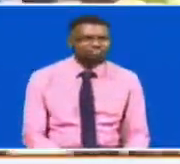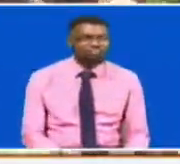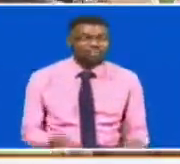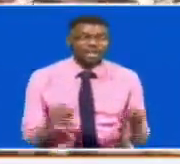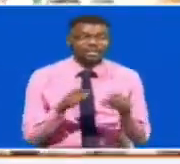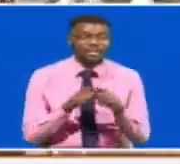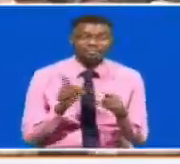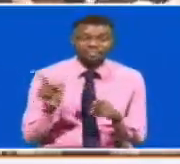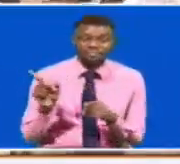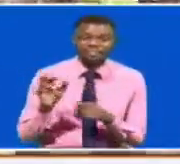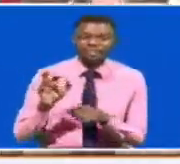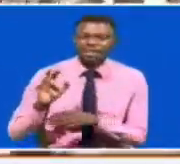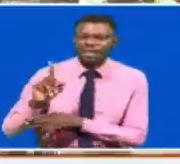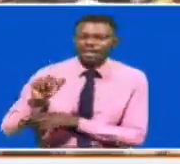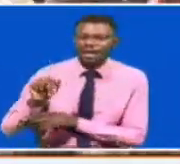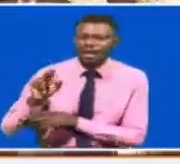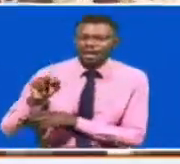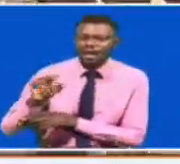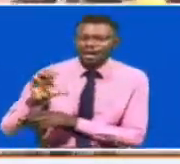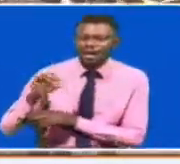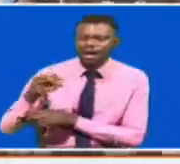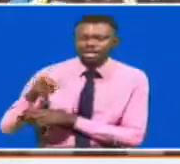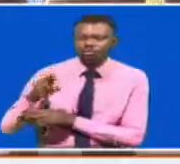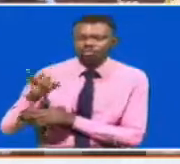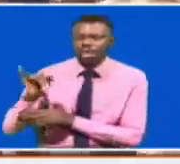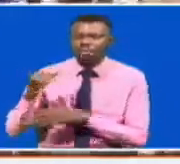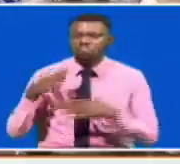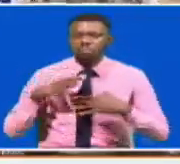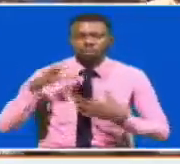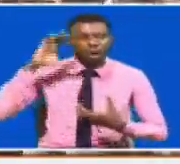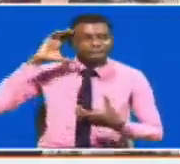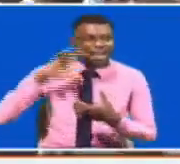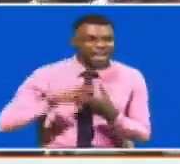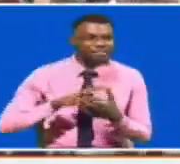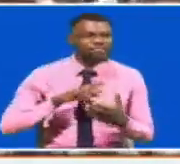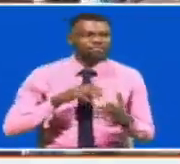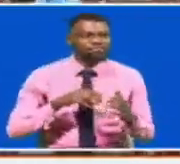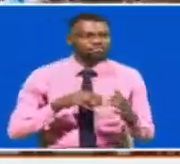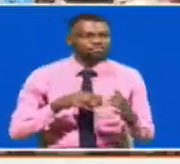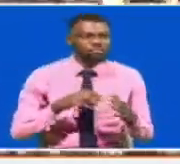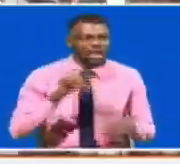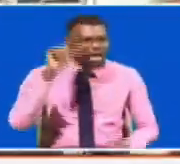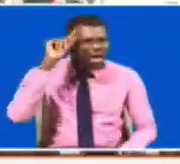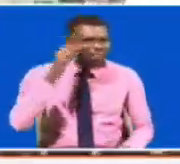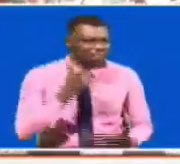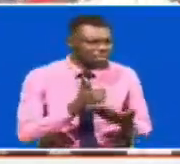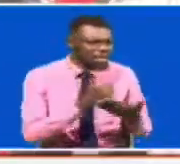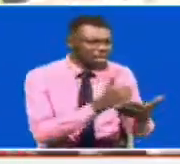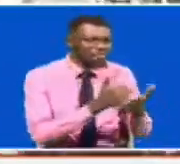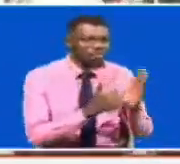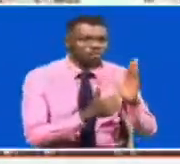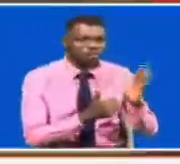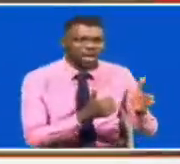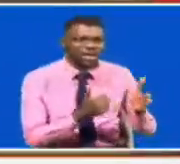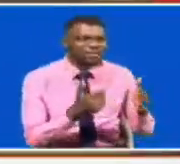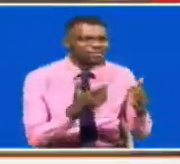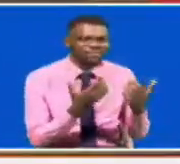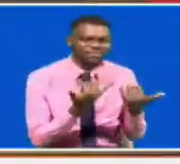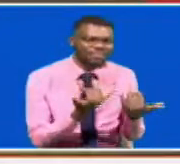Kanchori says that the false belief in deep state made many in Raila Odinga's inner circle to assume many